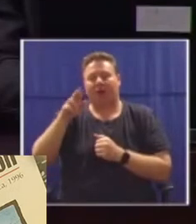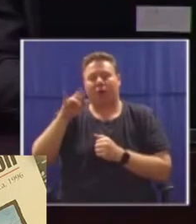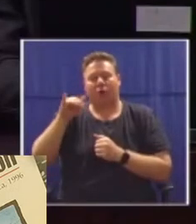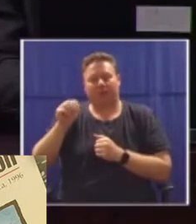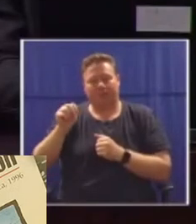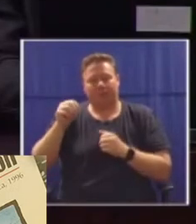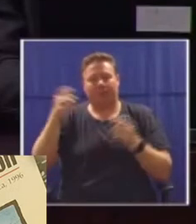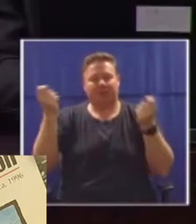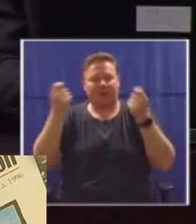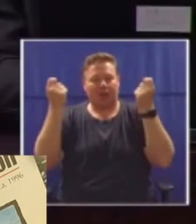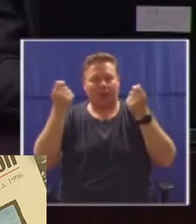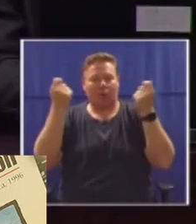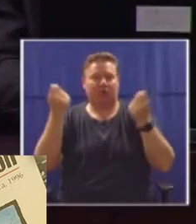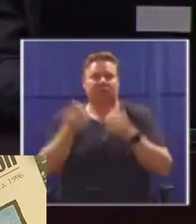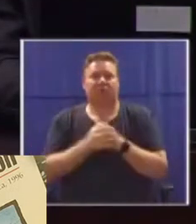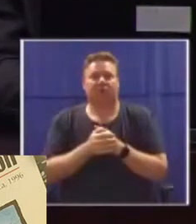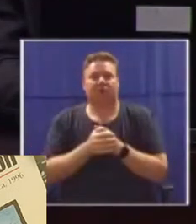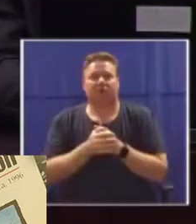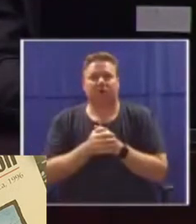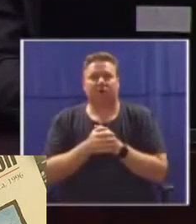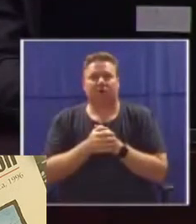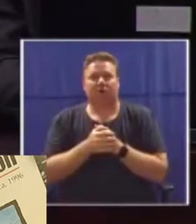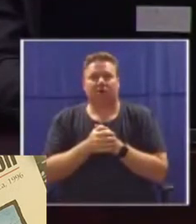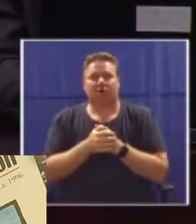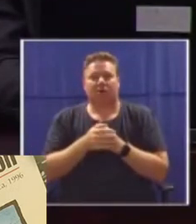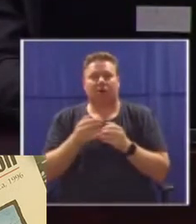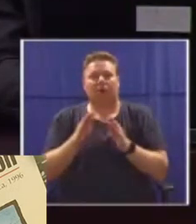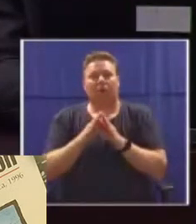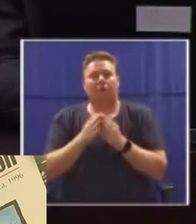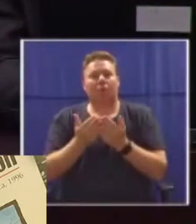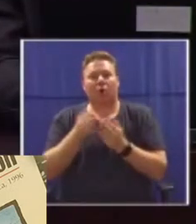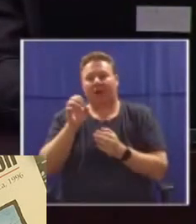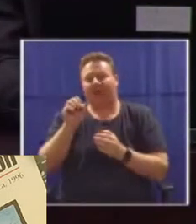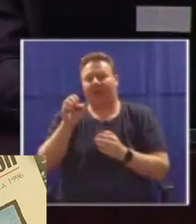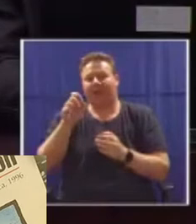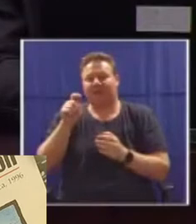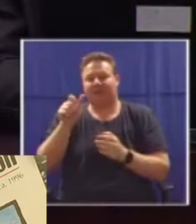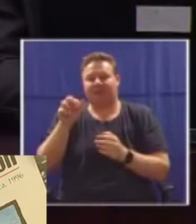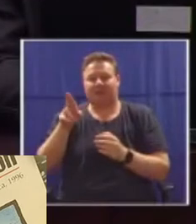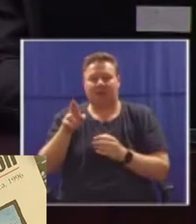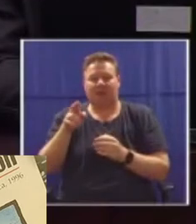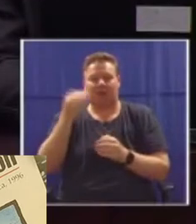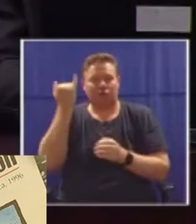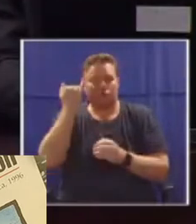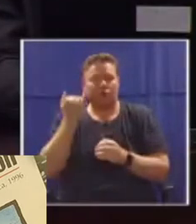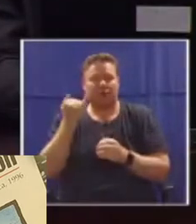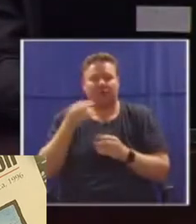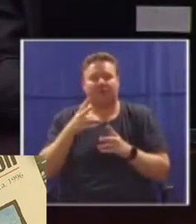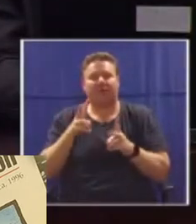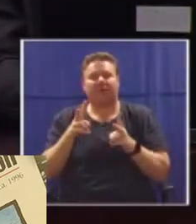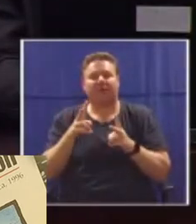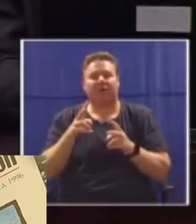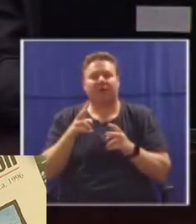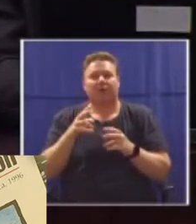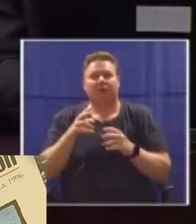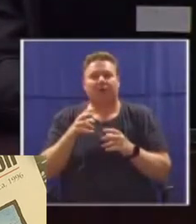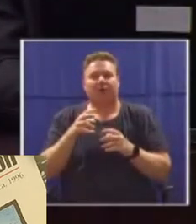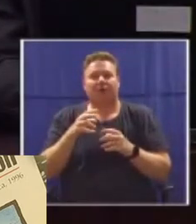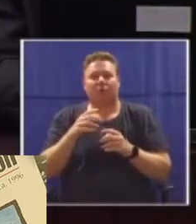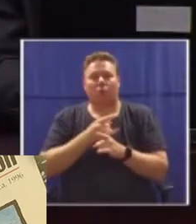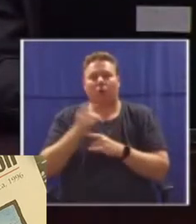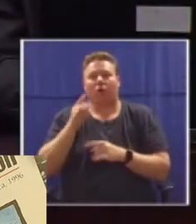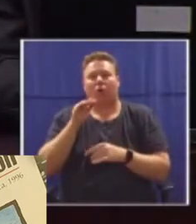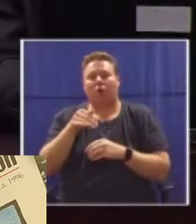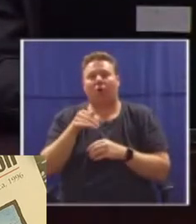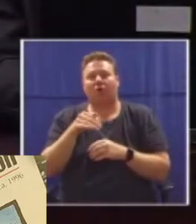today, which, as set out in the Book of Esther, commemorates the Jewish victory over Haman and all those who plotted the destruction